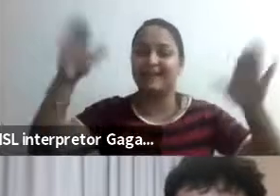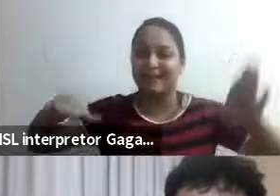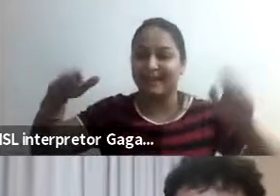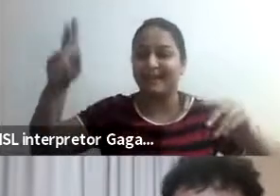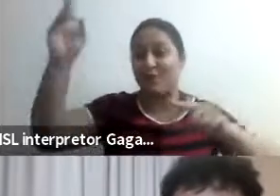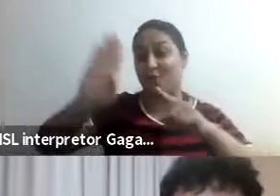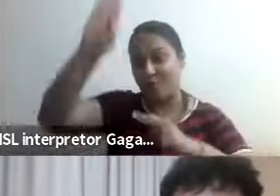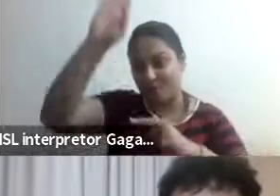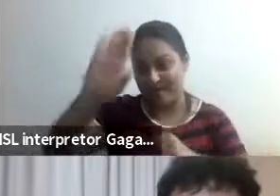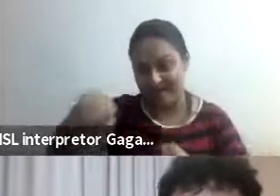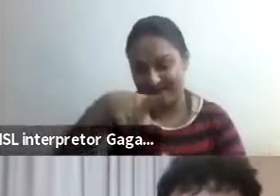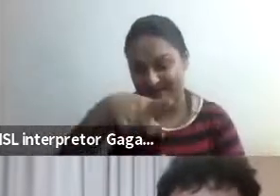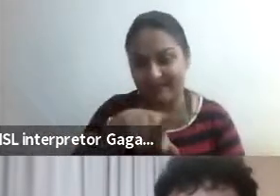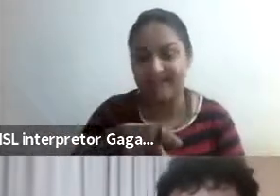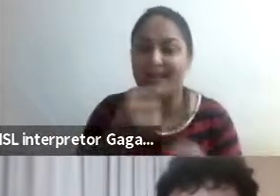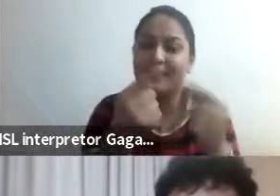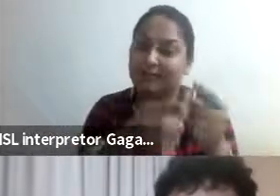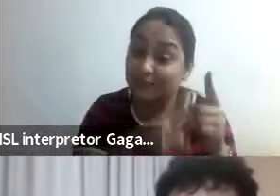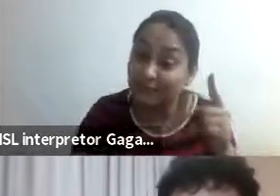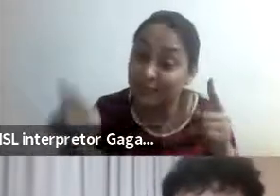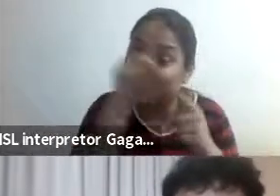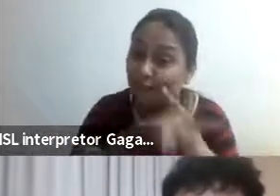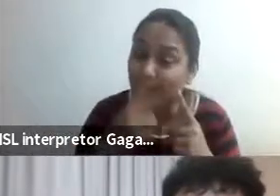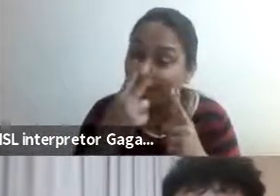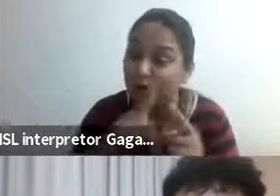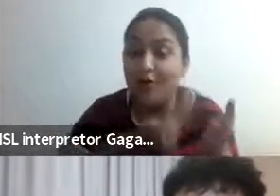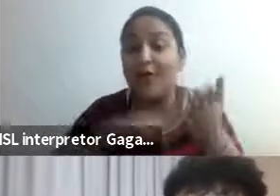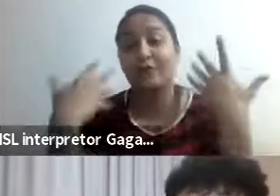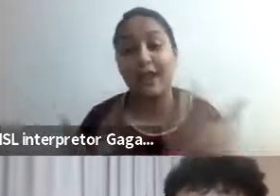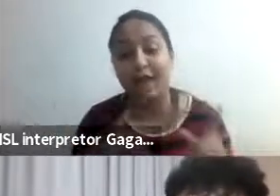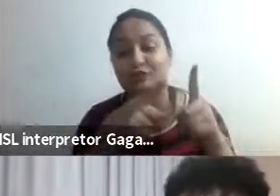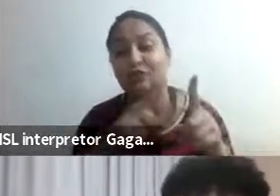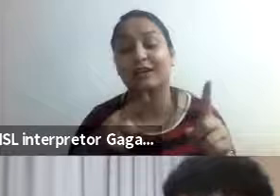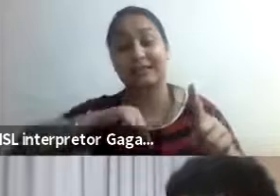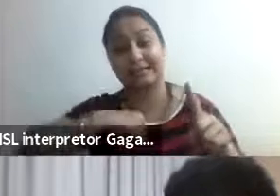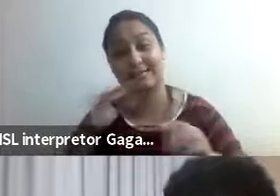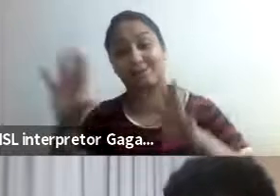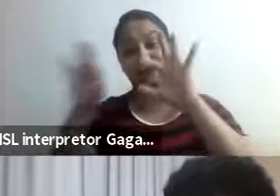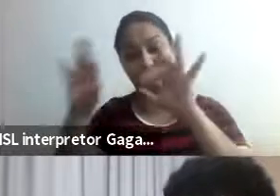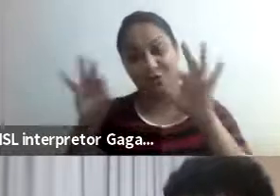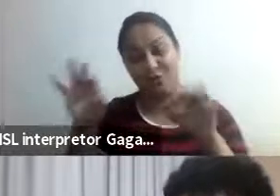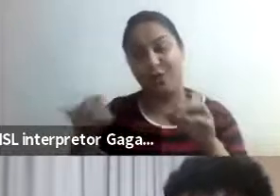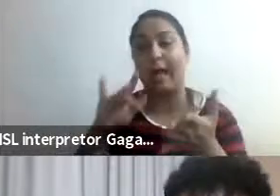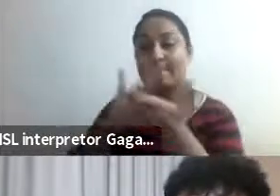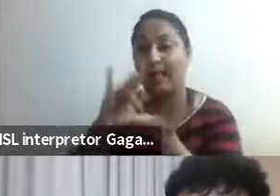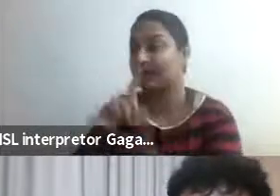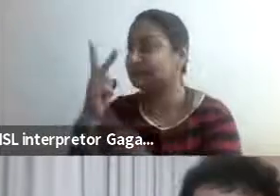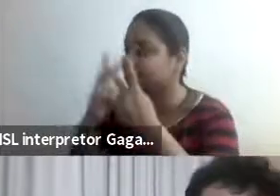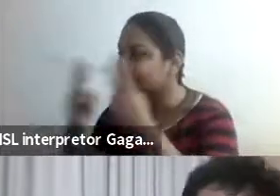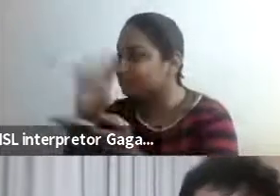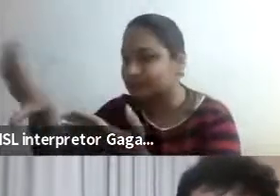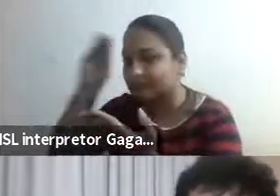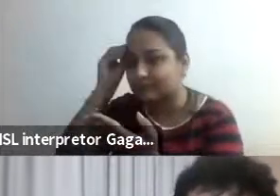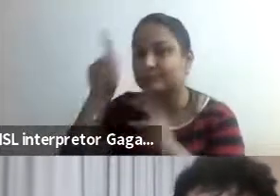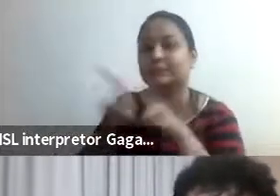form. So these are the sort of naturalistic choices that she makes occasionally. But at